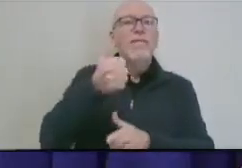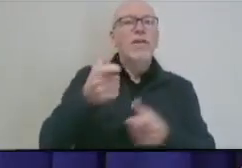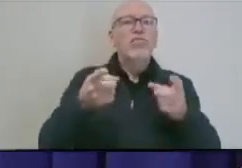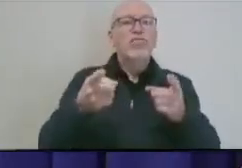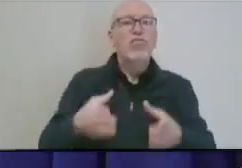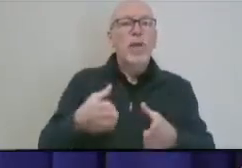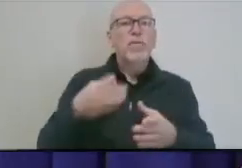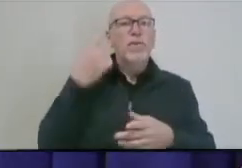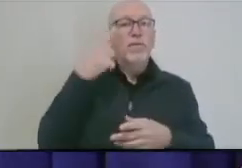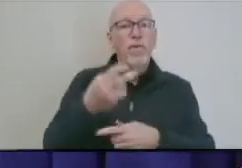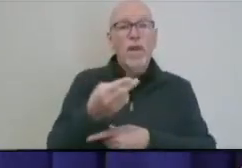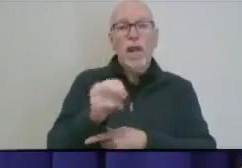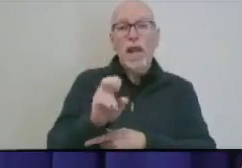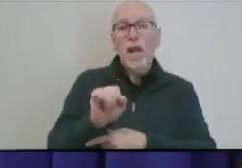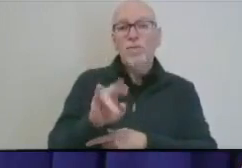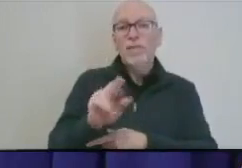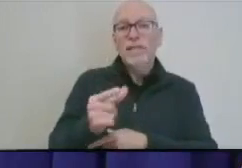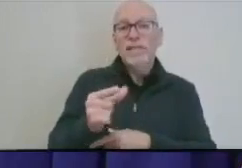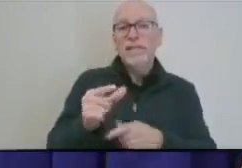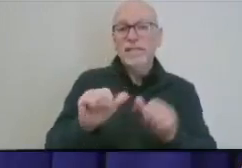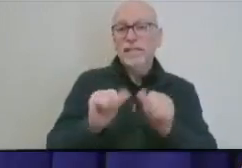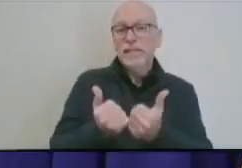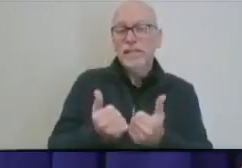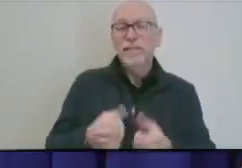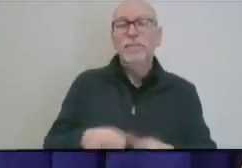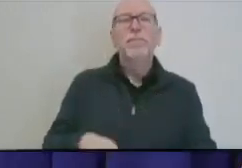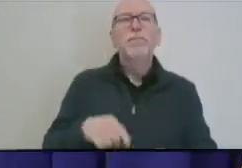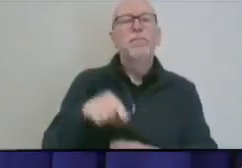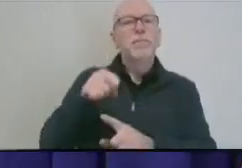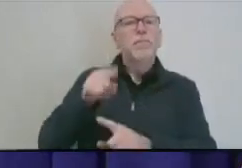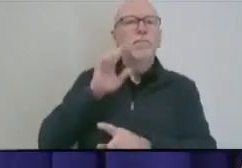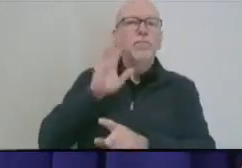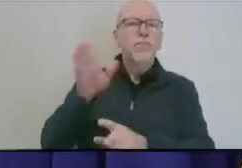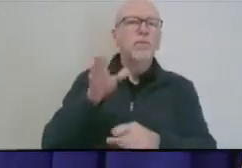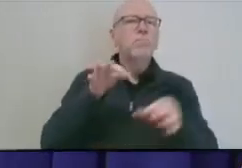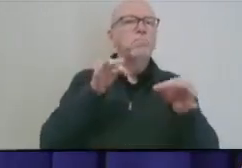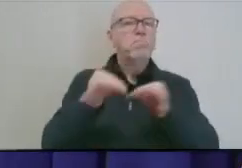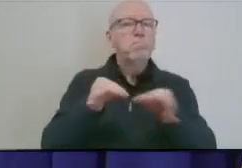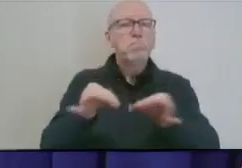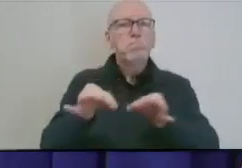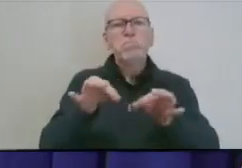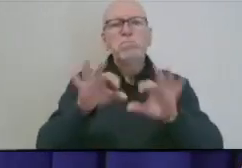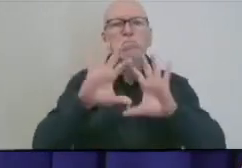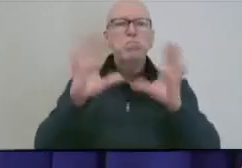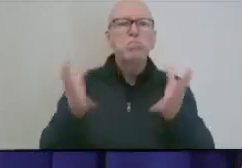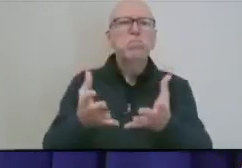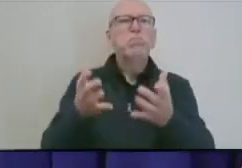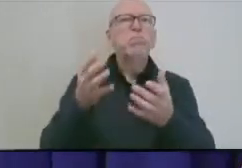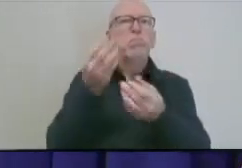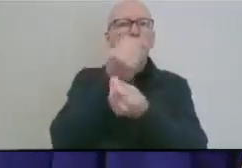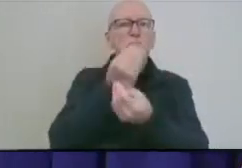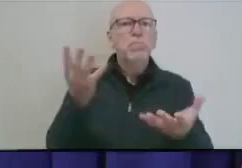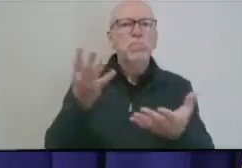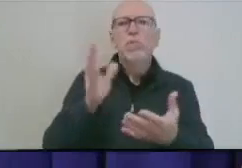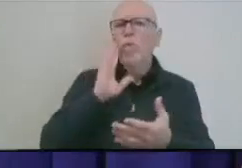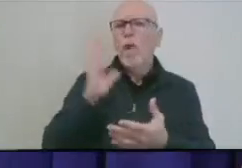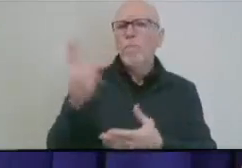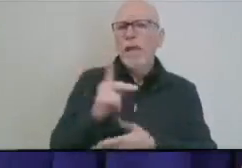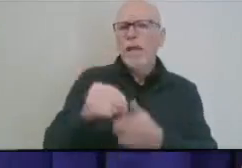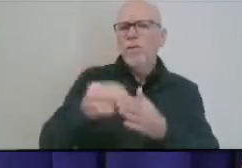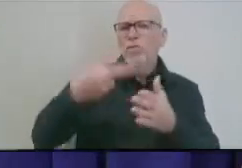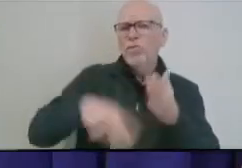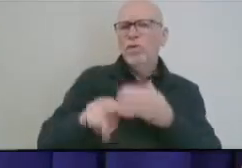our housing agency, and he's going to give us a overview and a update. He'll be back in a couple weeks as